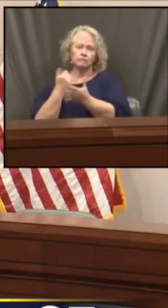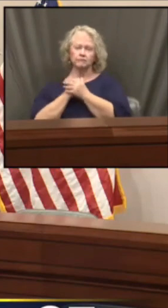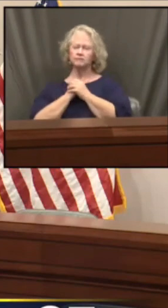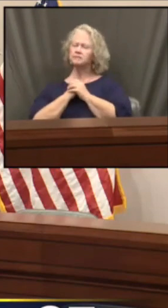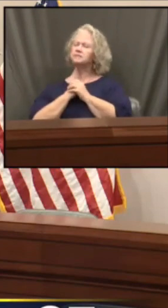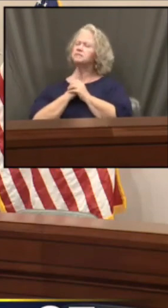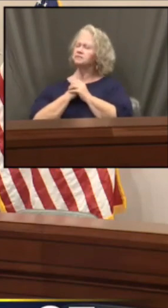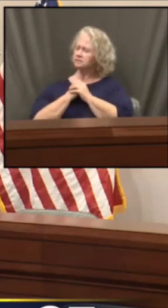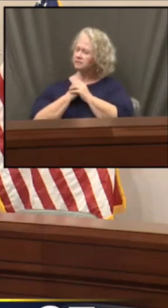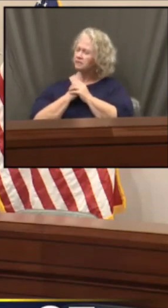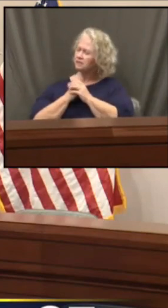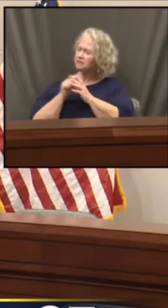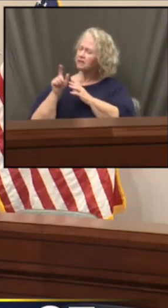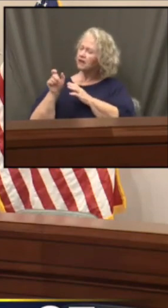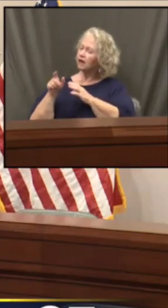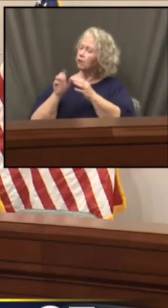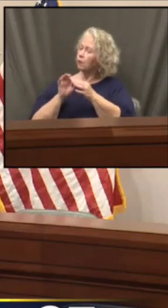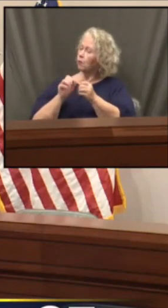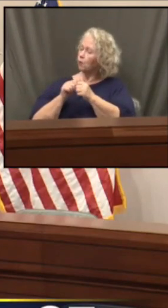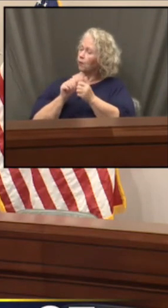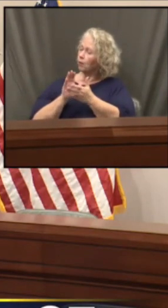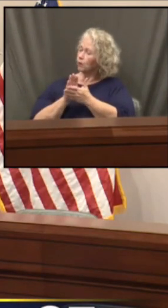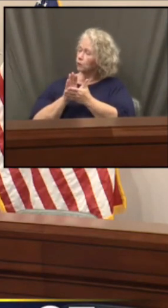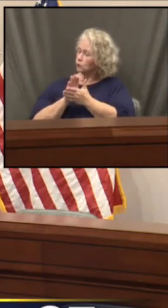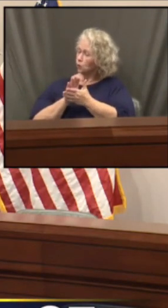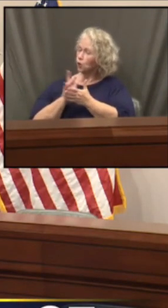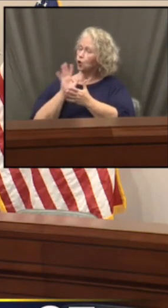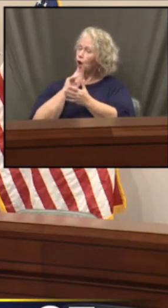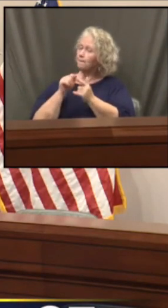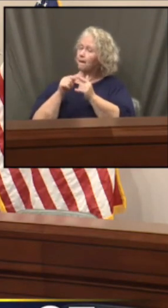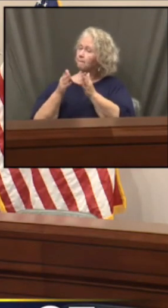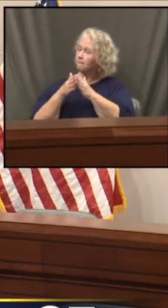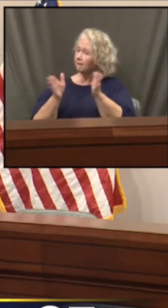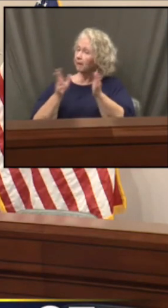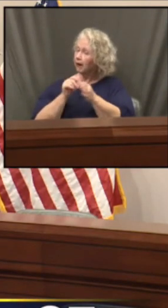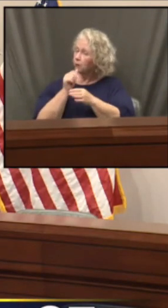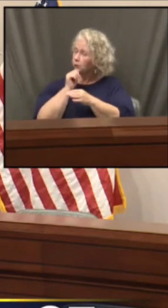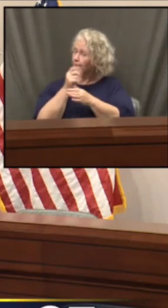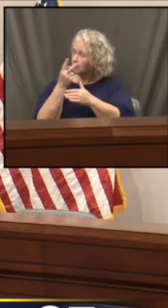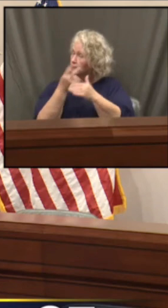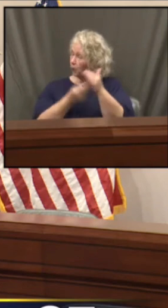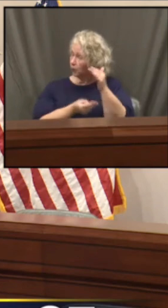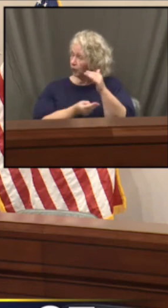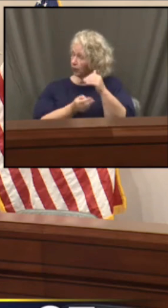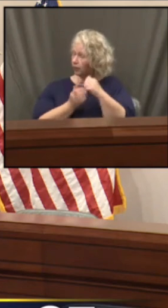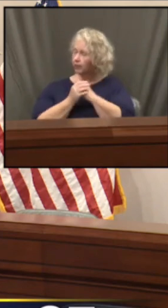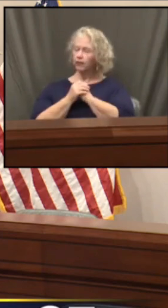And in terms of the schools, would that apply to teachers at both public and private schools?